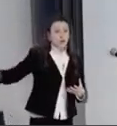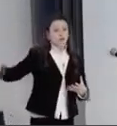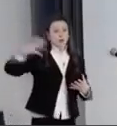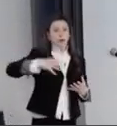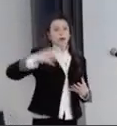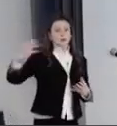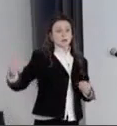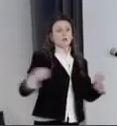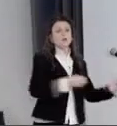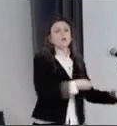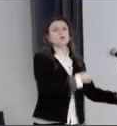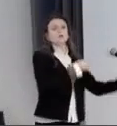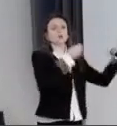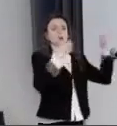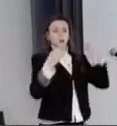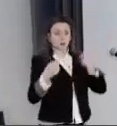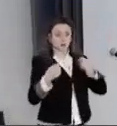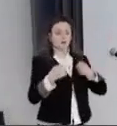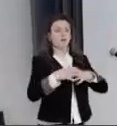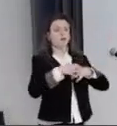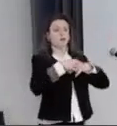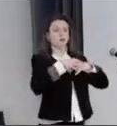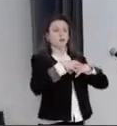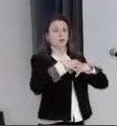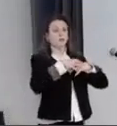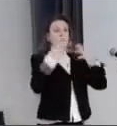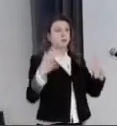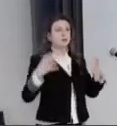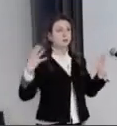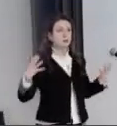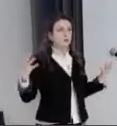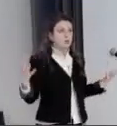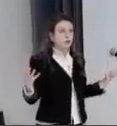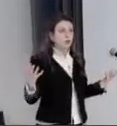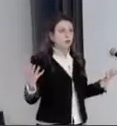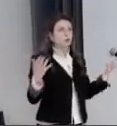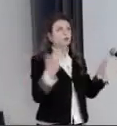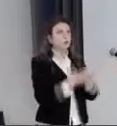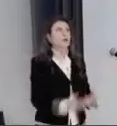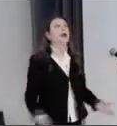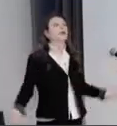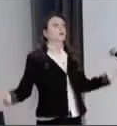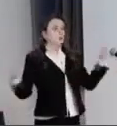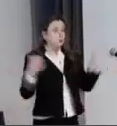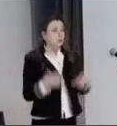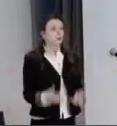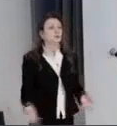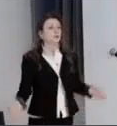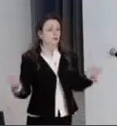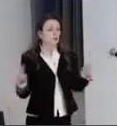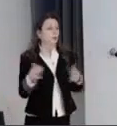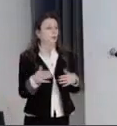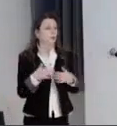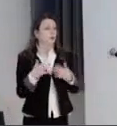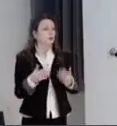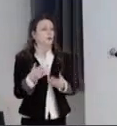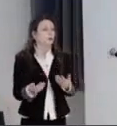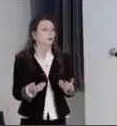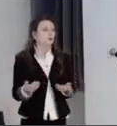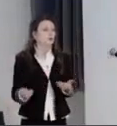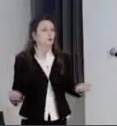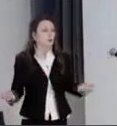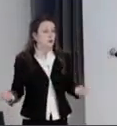of nature that has it that you need to know this kind of history for your proper aesthetic appreciation to have, for example, the